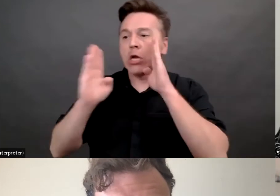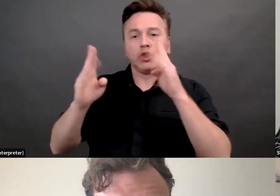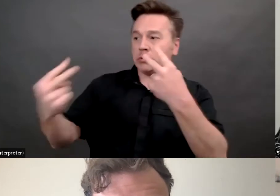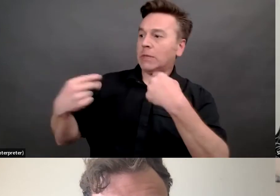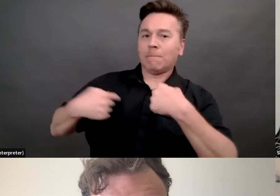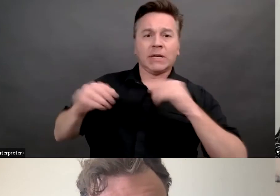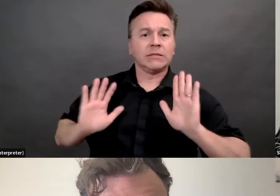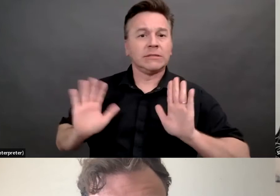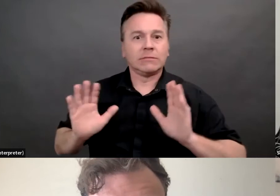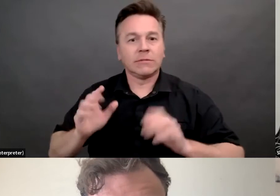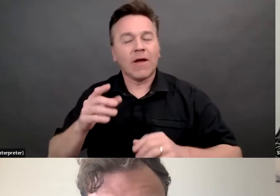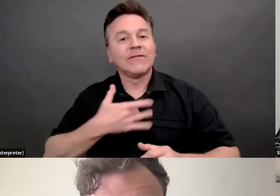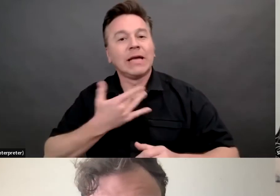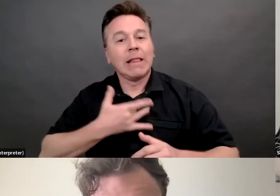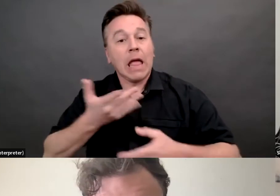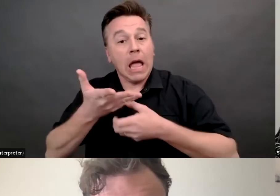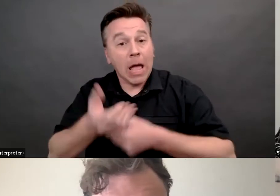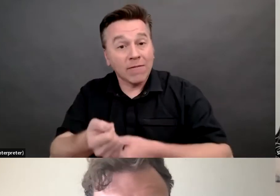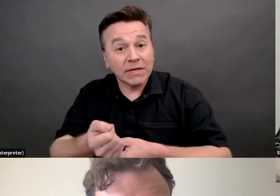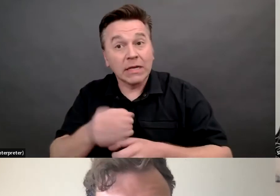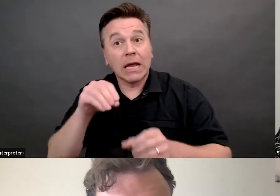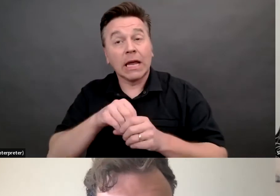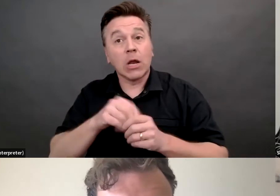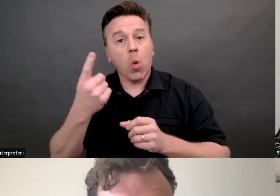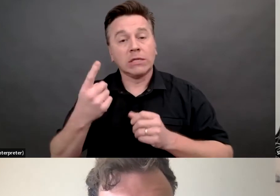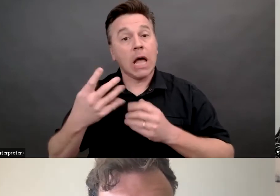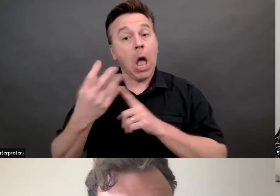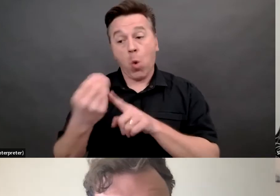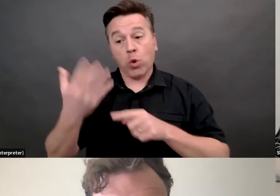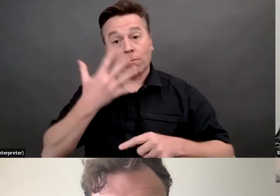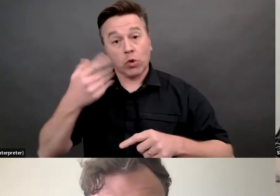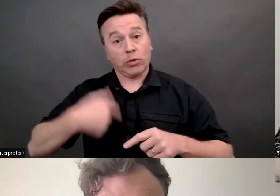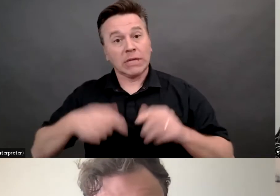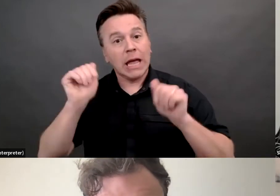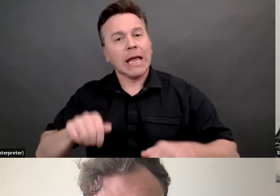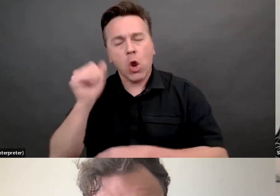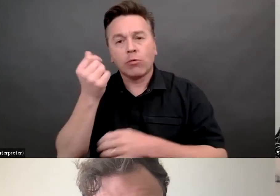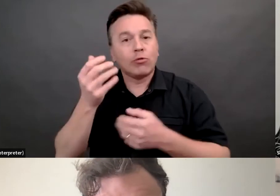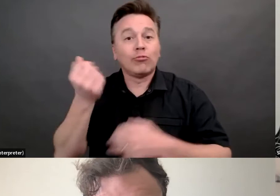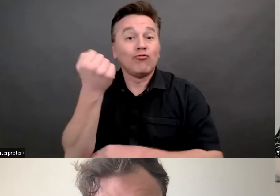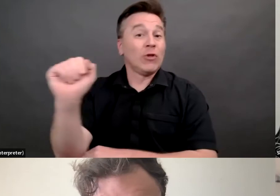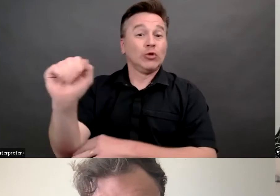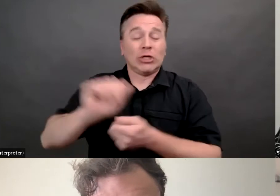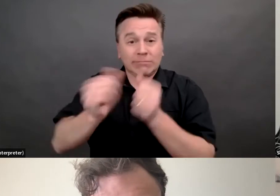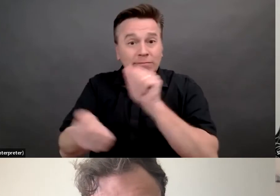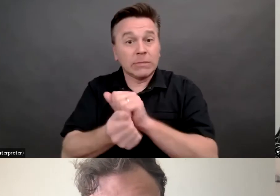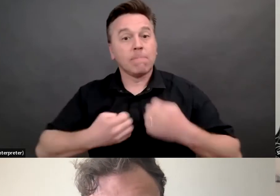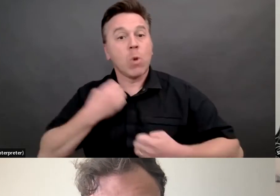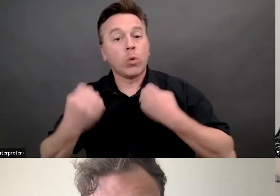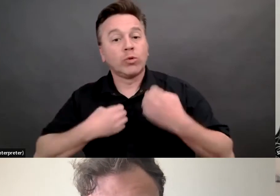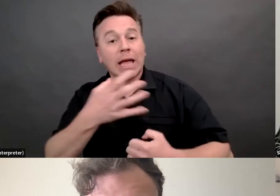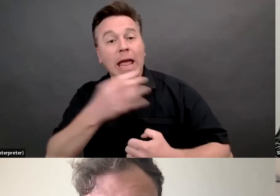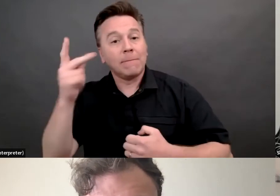ourselves. Feeling confident in one's outward appearance can revolutionize one's emotional